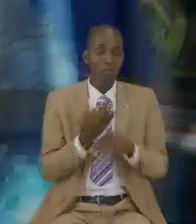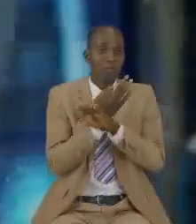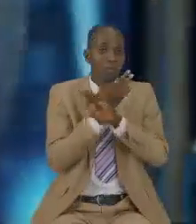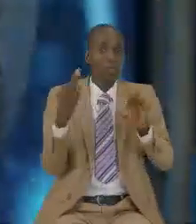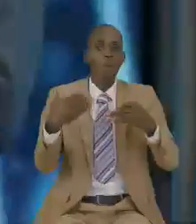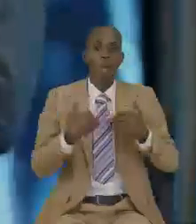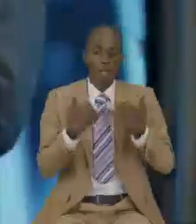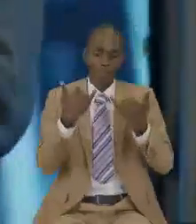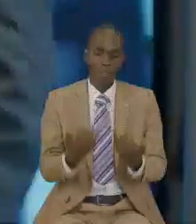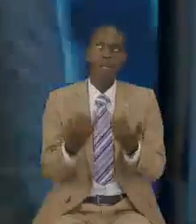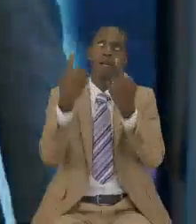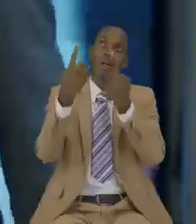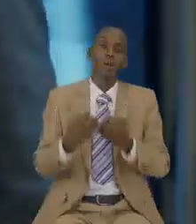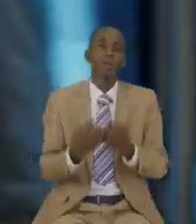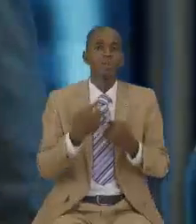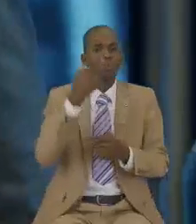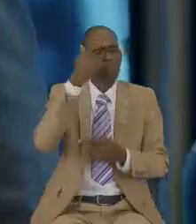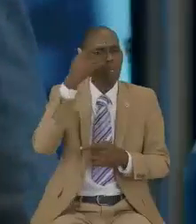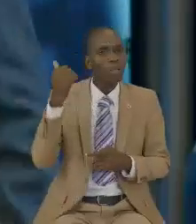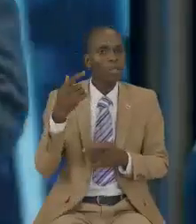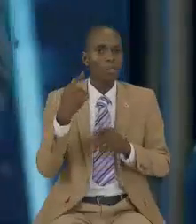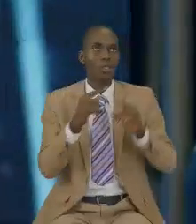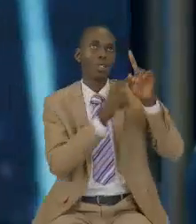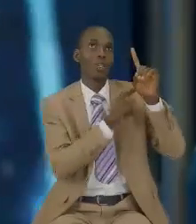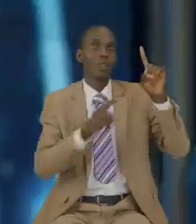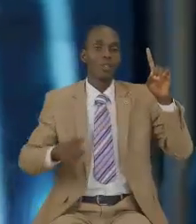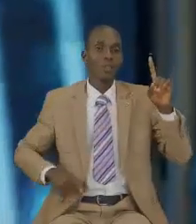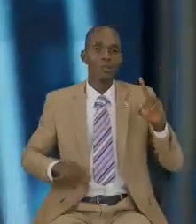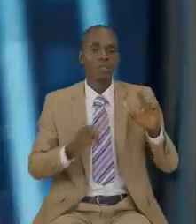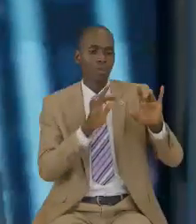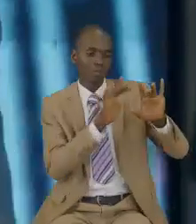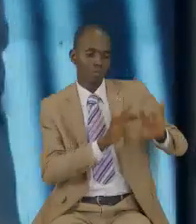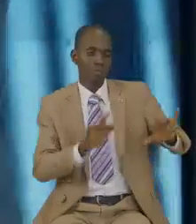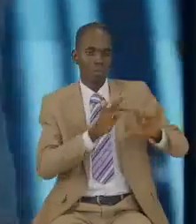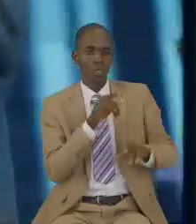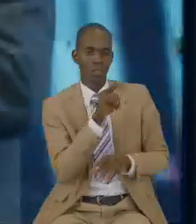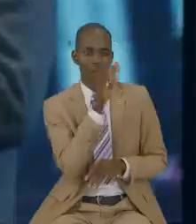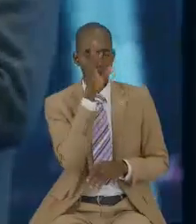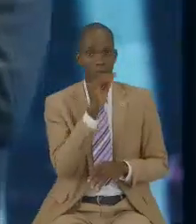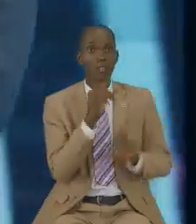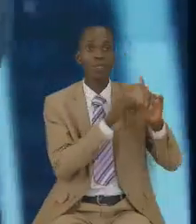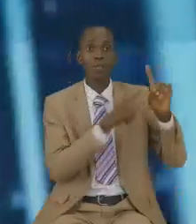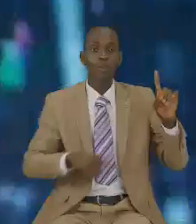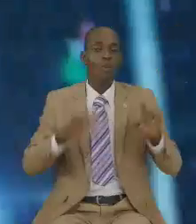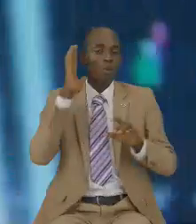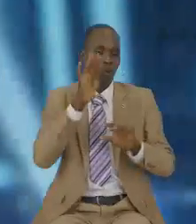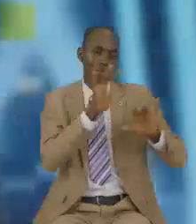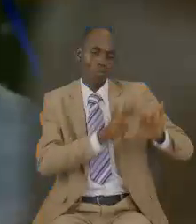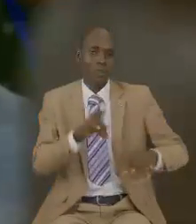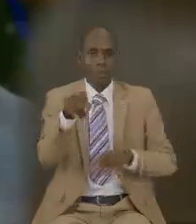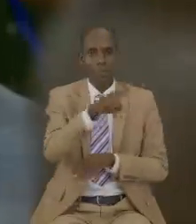has now come. Because the Lord pitied him, the Lord will pity